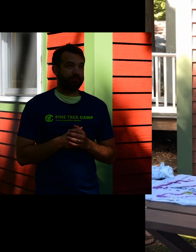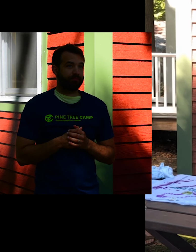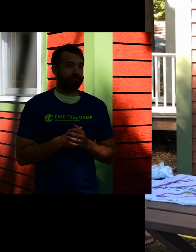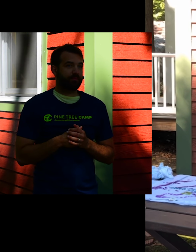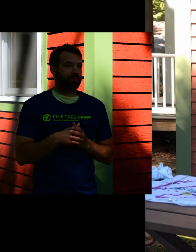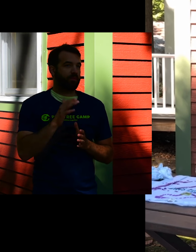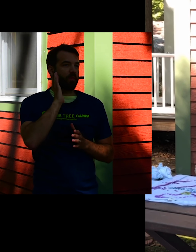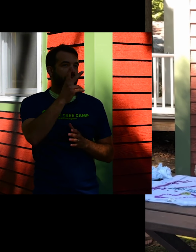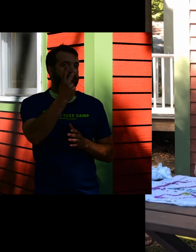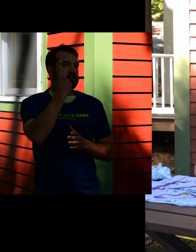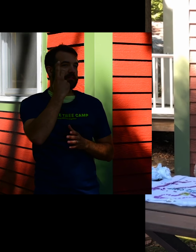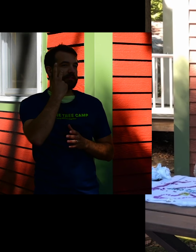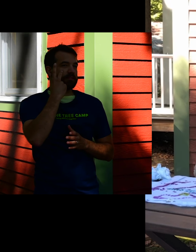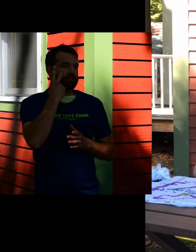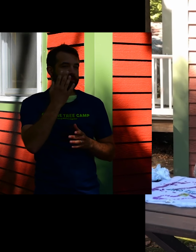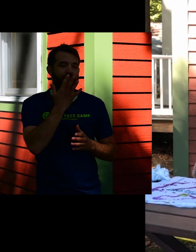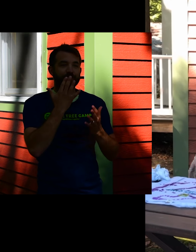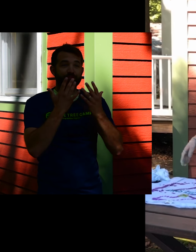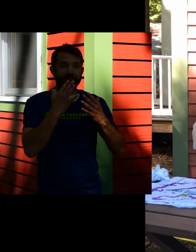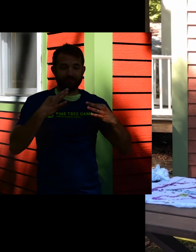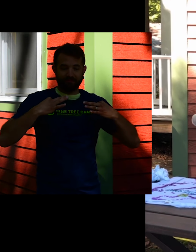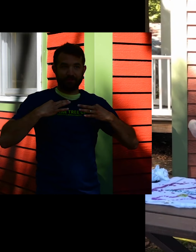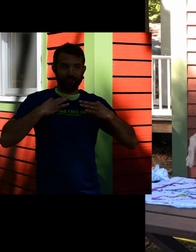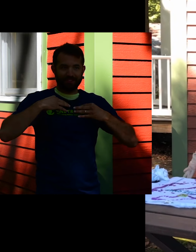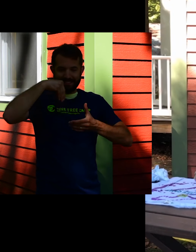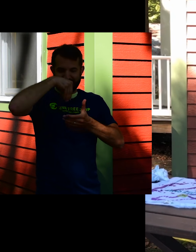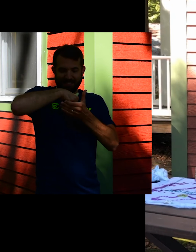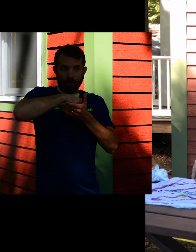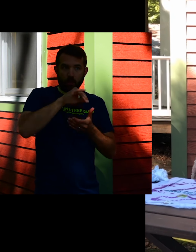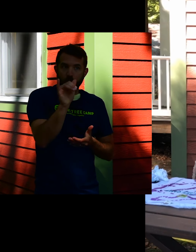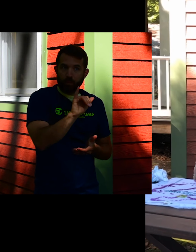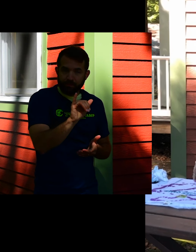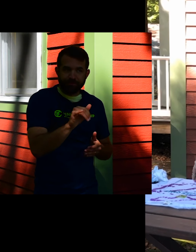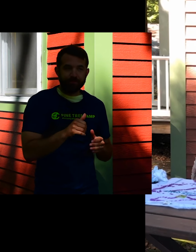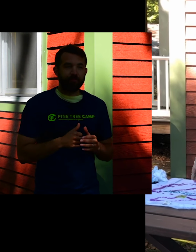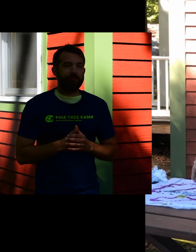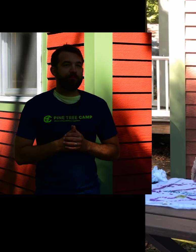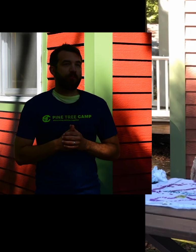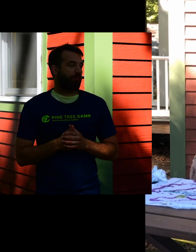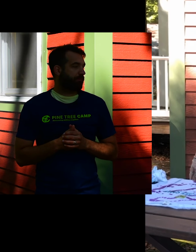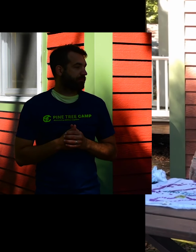so that way she can have more dye on the insides.